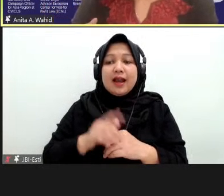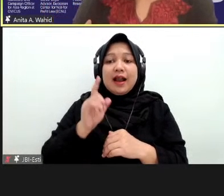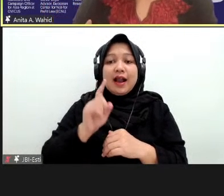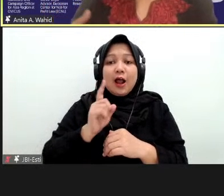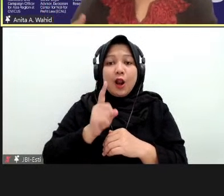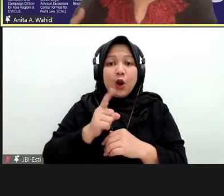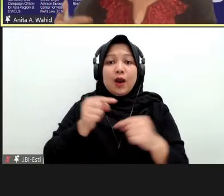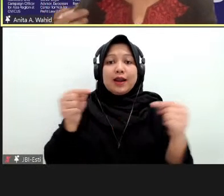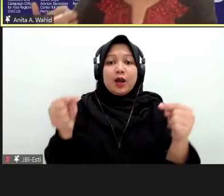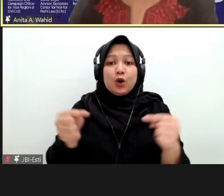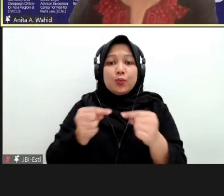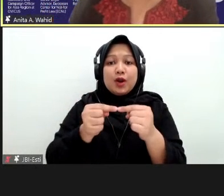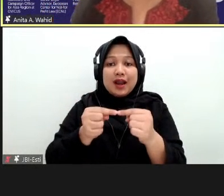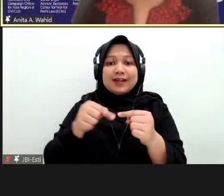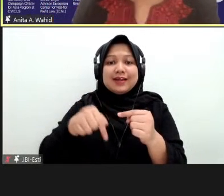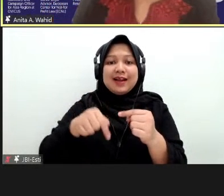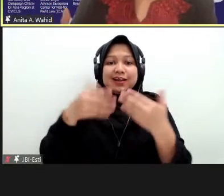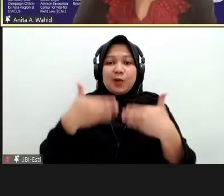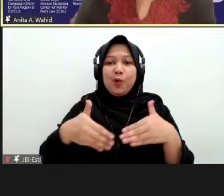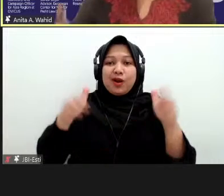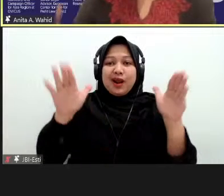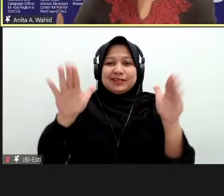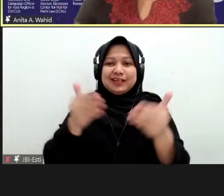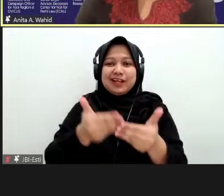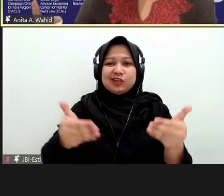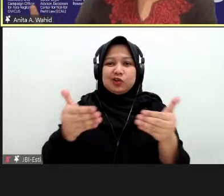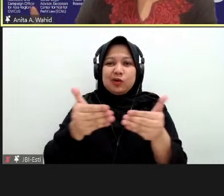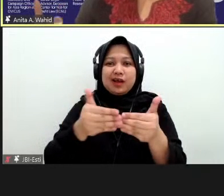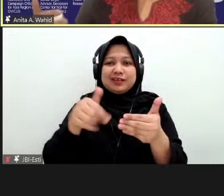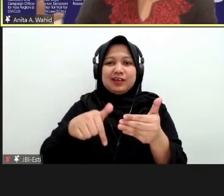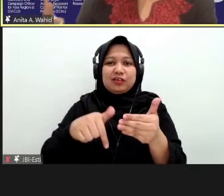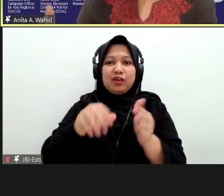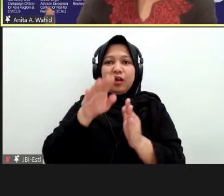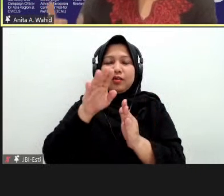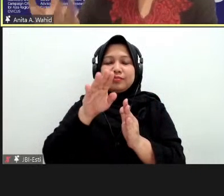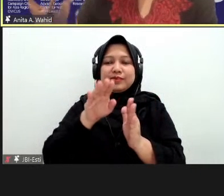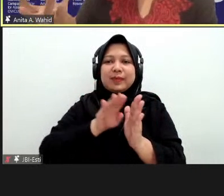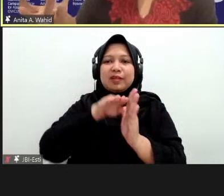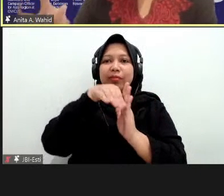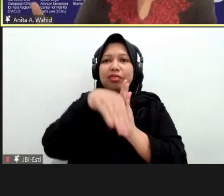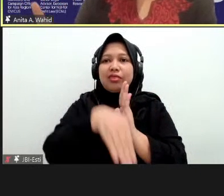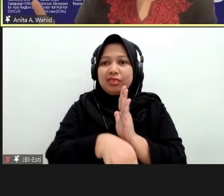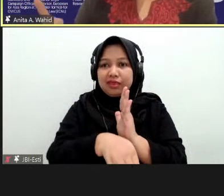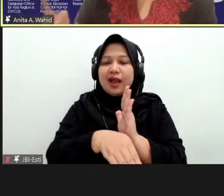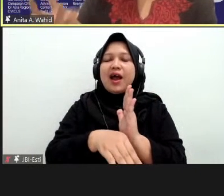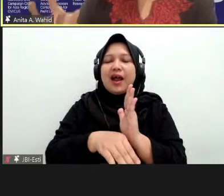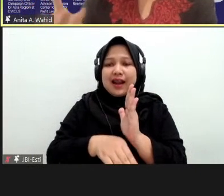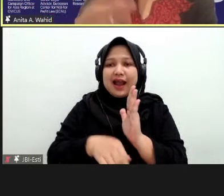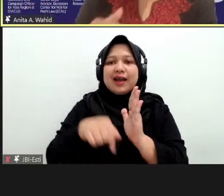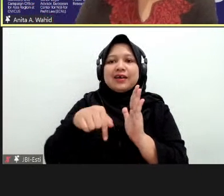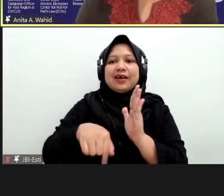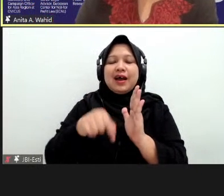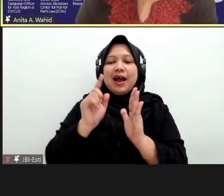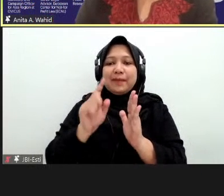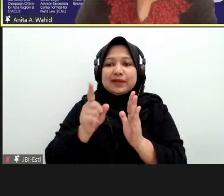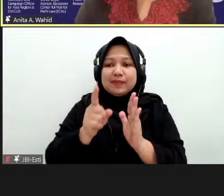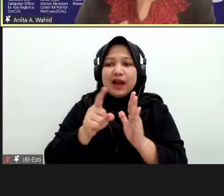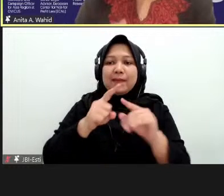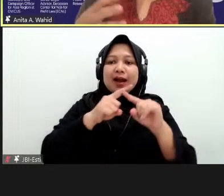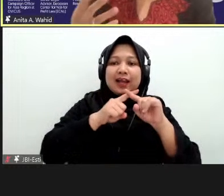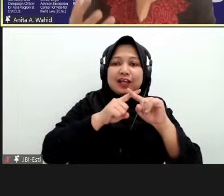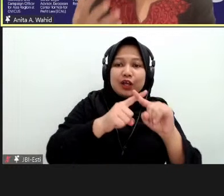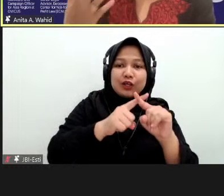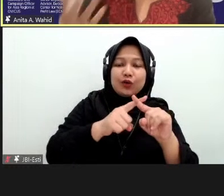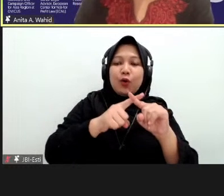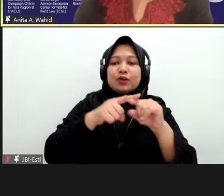the relevancy of the democratic regressions, we see how hoax